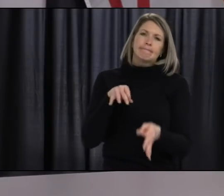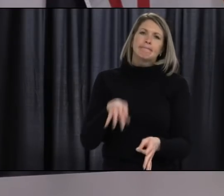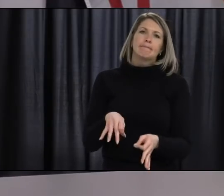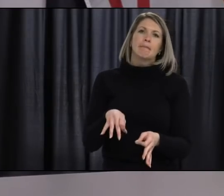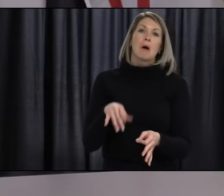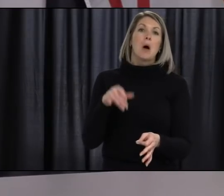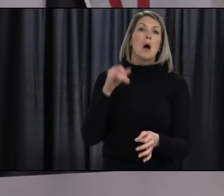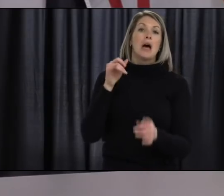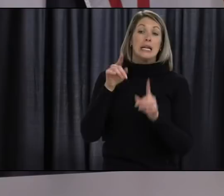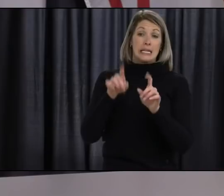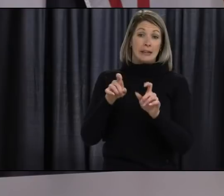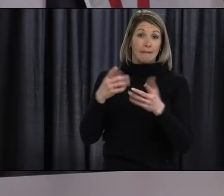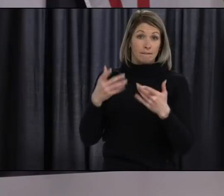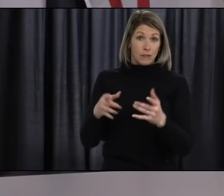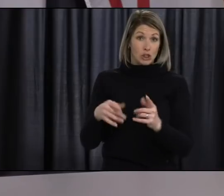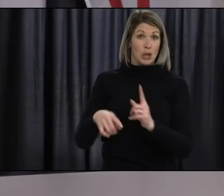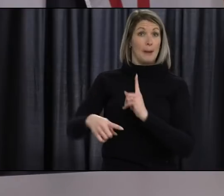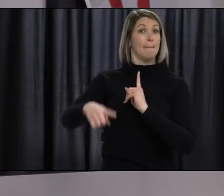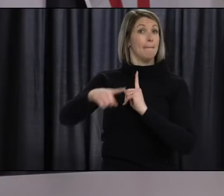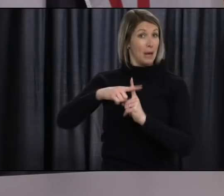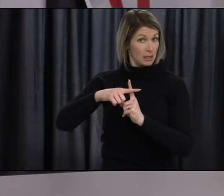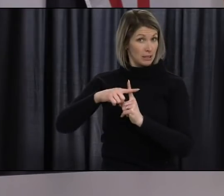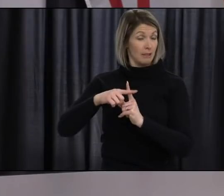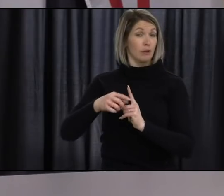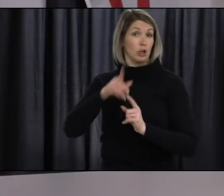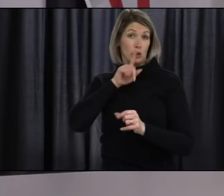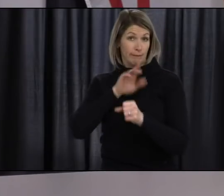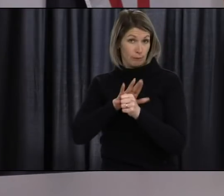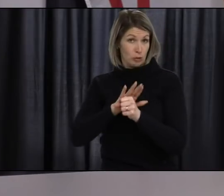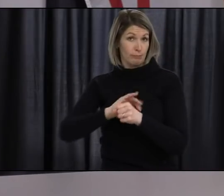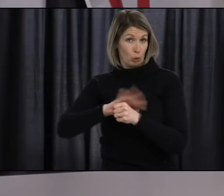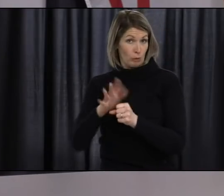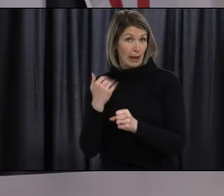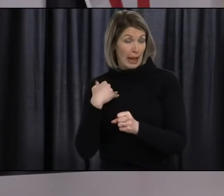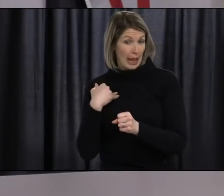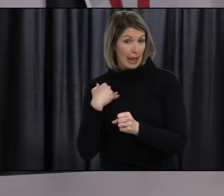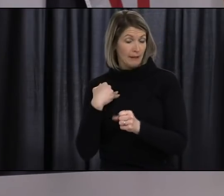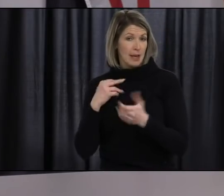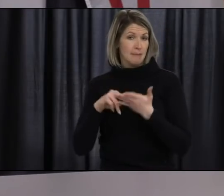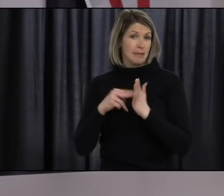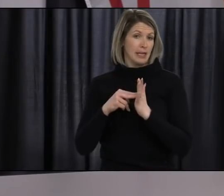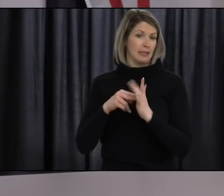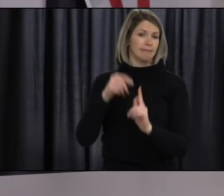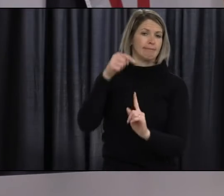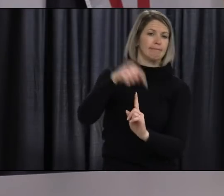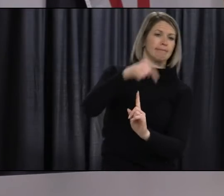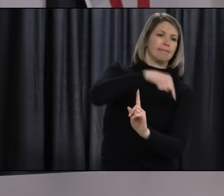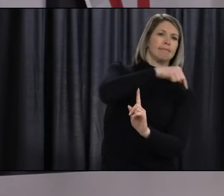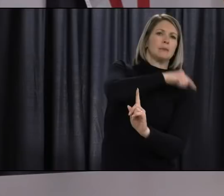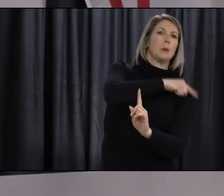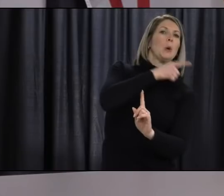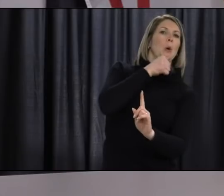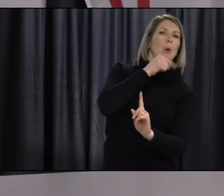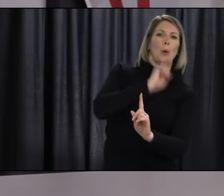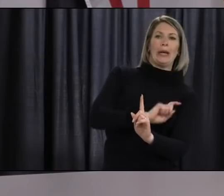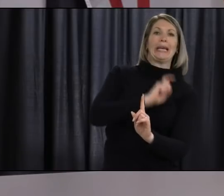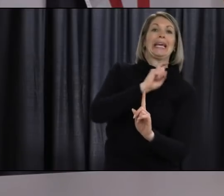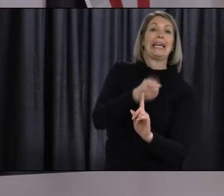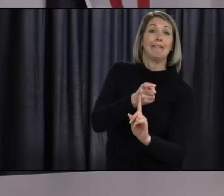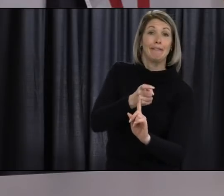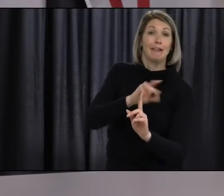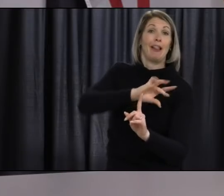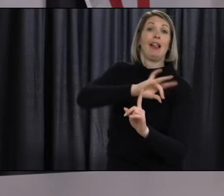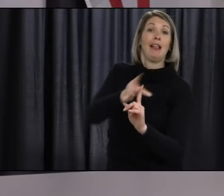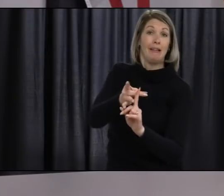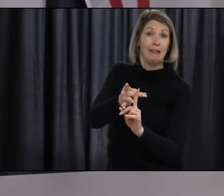positive, then they do contact tracing with them. But there's no release of information, private